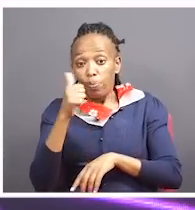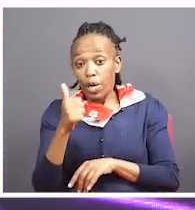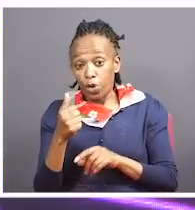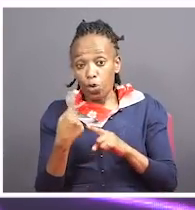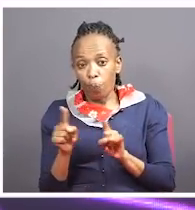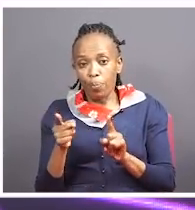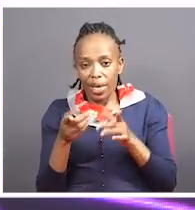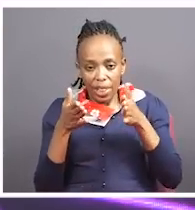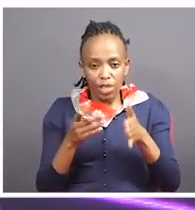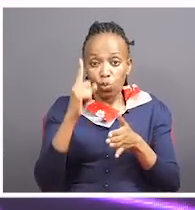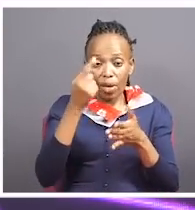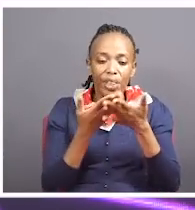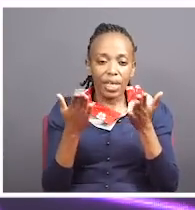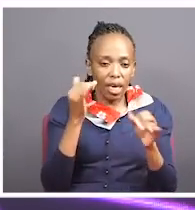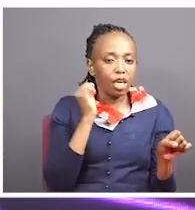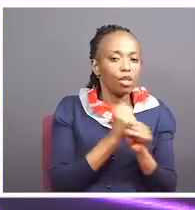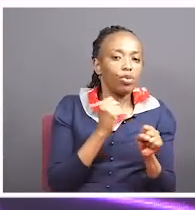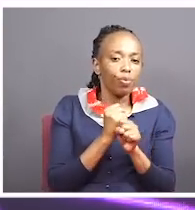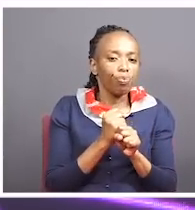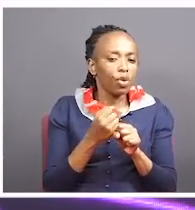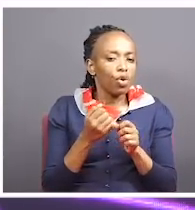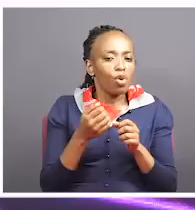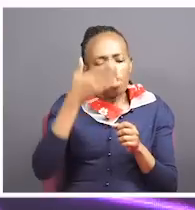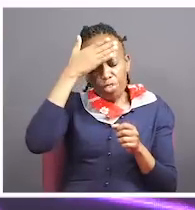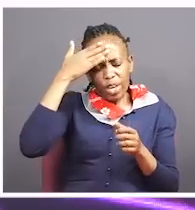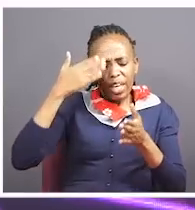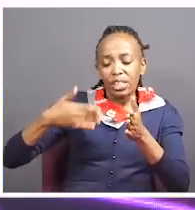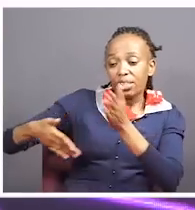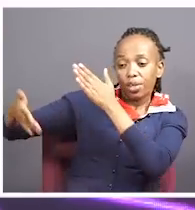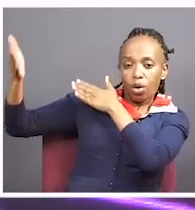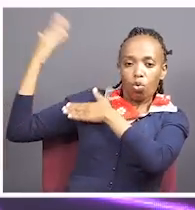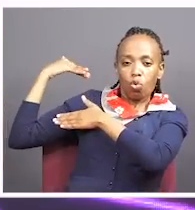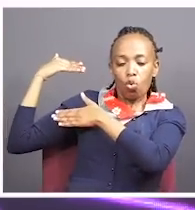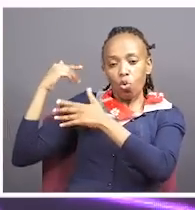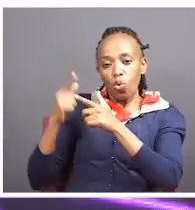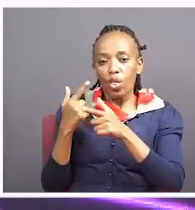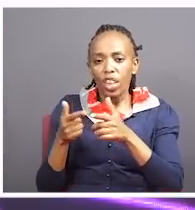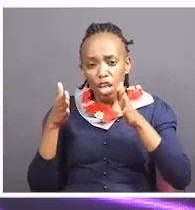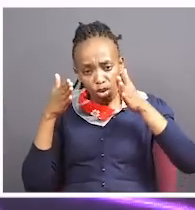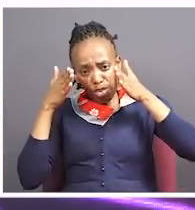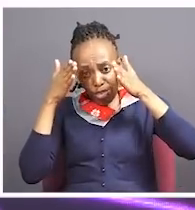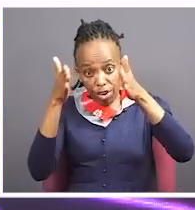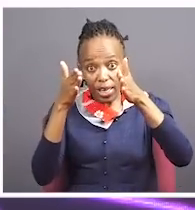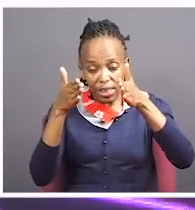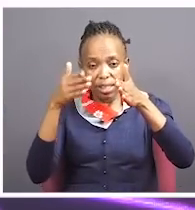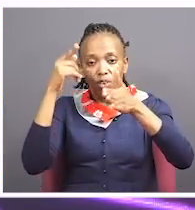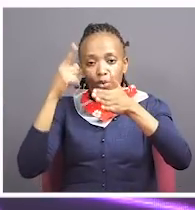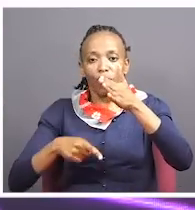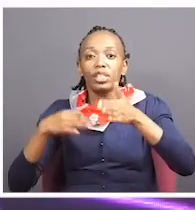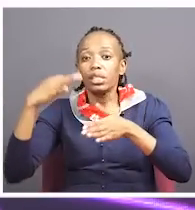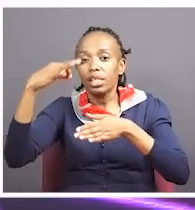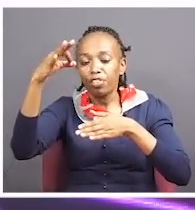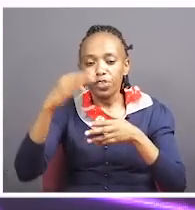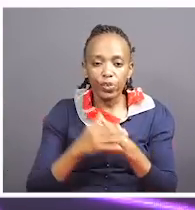it, but this one thing I do, forgetting what is behind and straining towards what